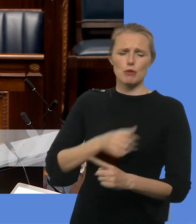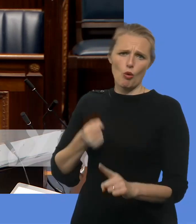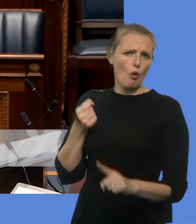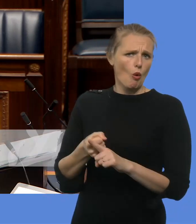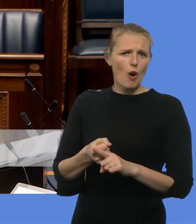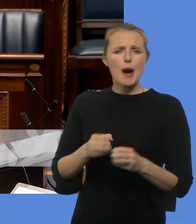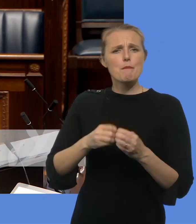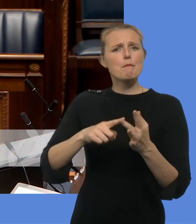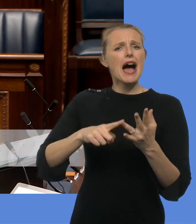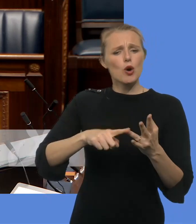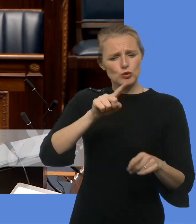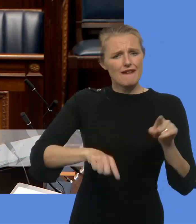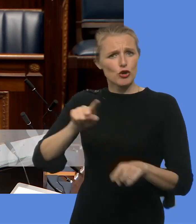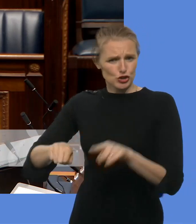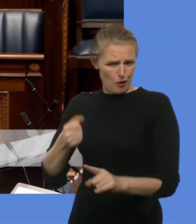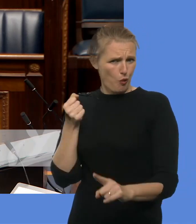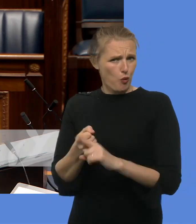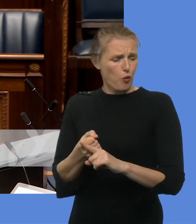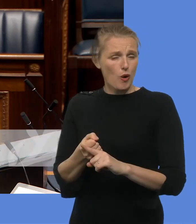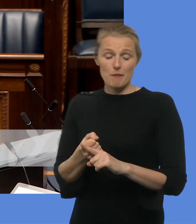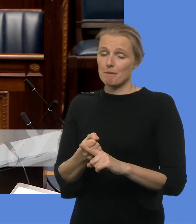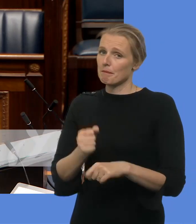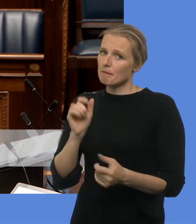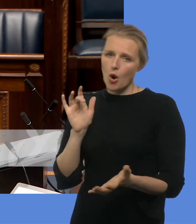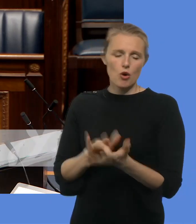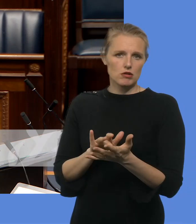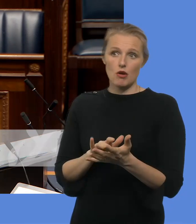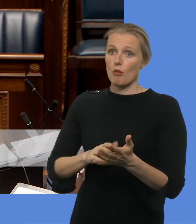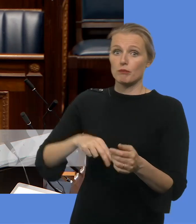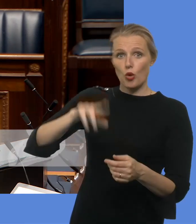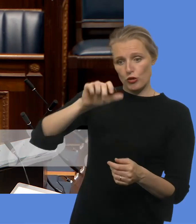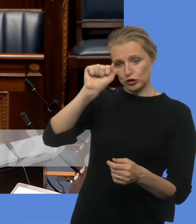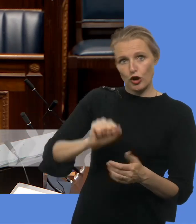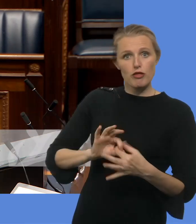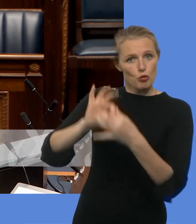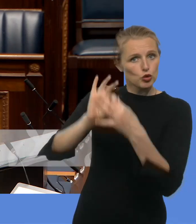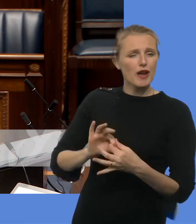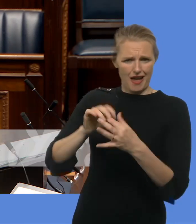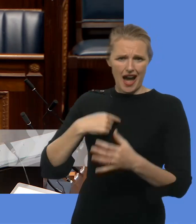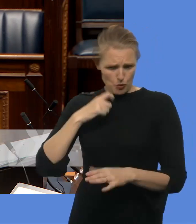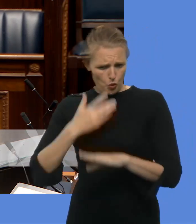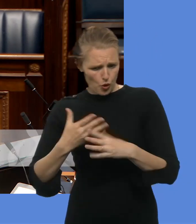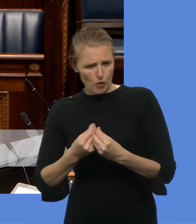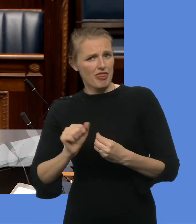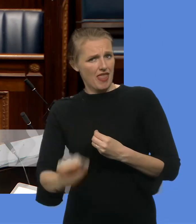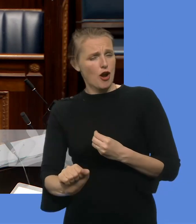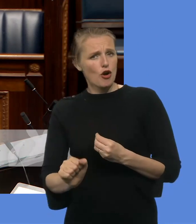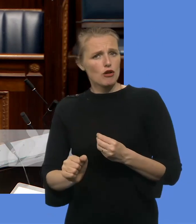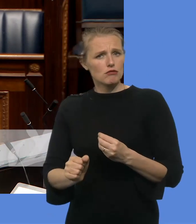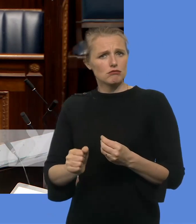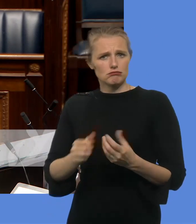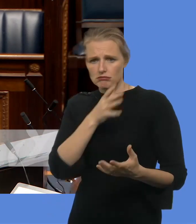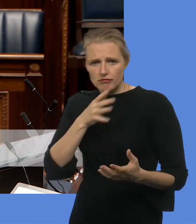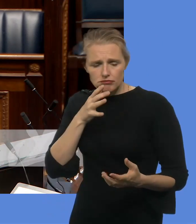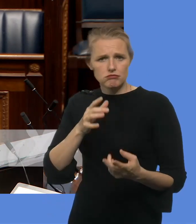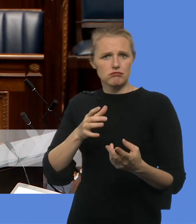it is important that we have a joined-up collaborative approach, and I'll certainly be happy to work with the Agriculture, Environment and Rural Affairs Minister in any